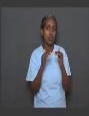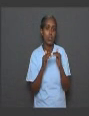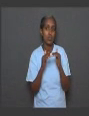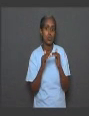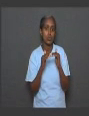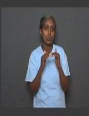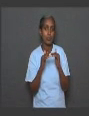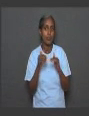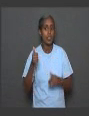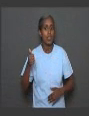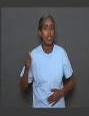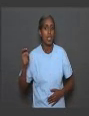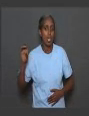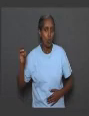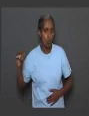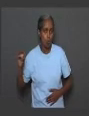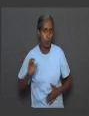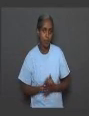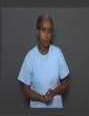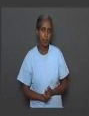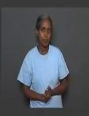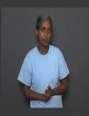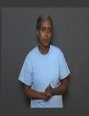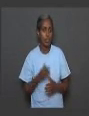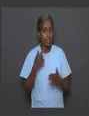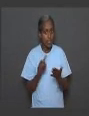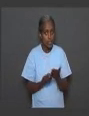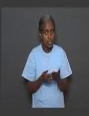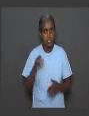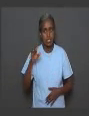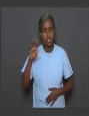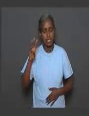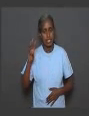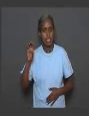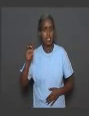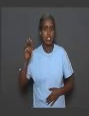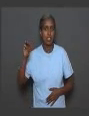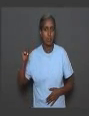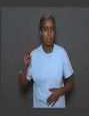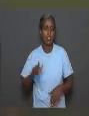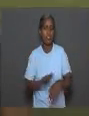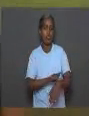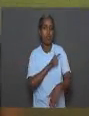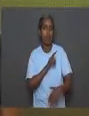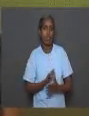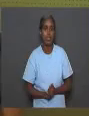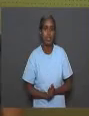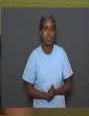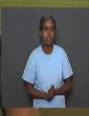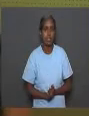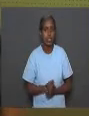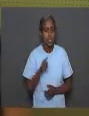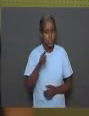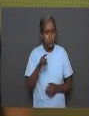to AO. It is 6 centimeters long. Do